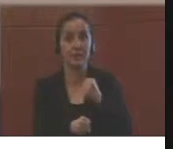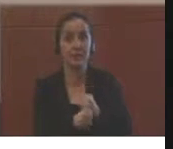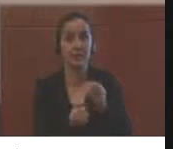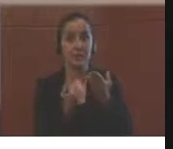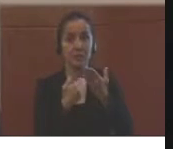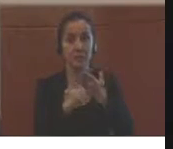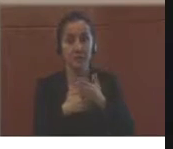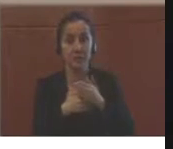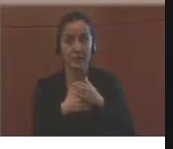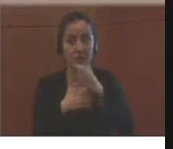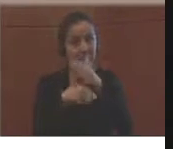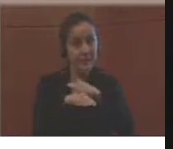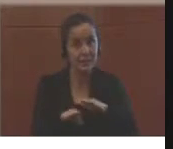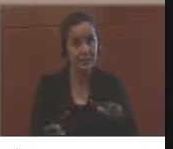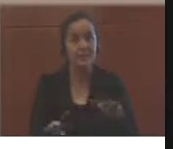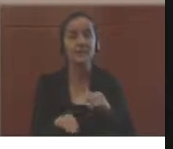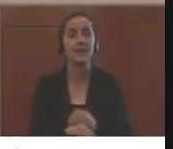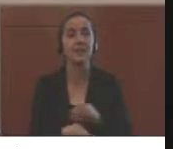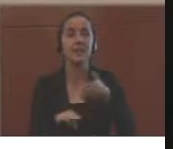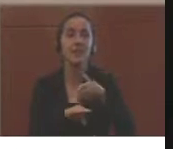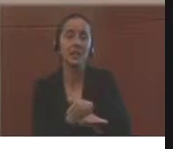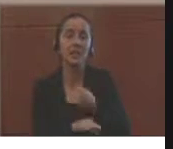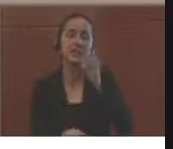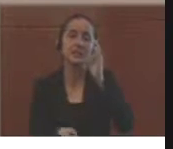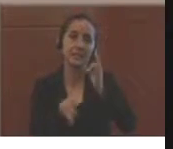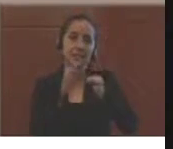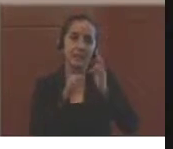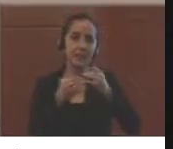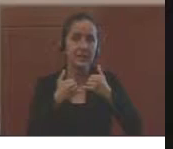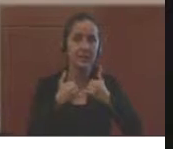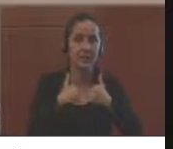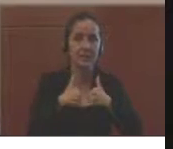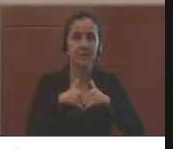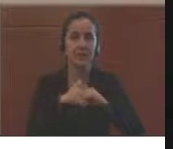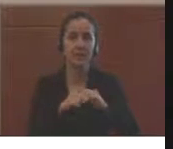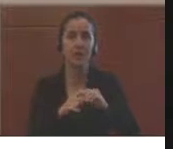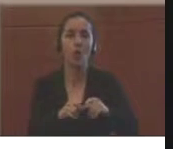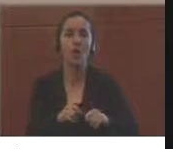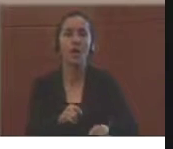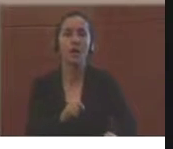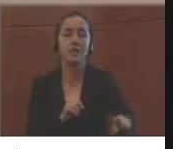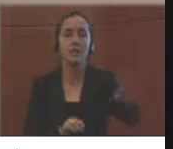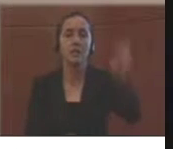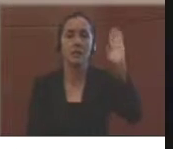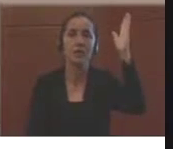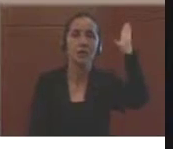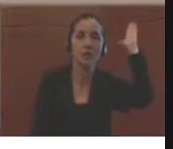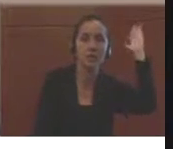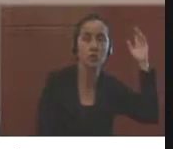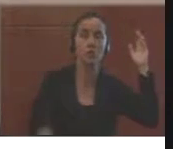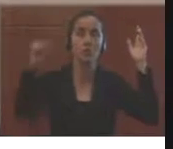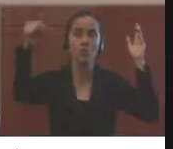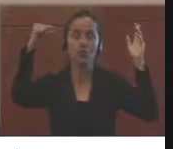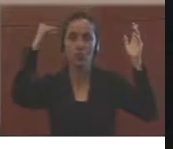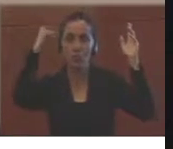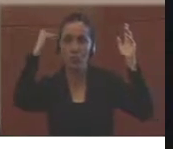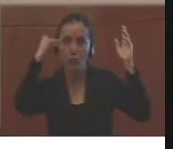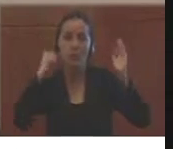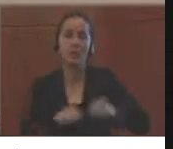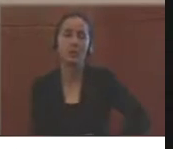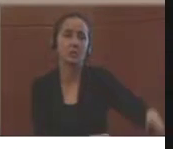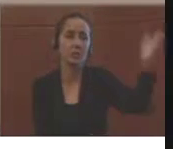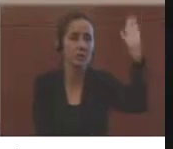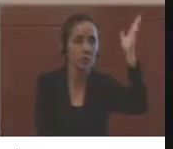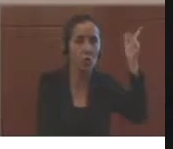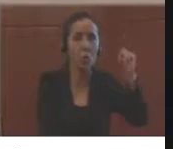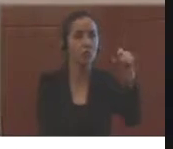And having concluded this work, we will continue with the declaration, with the